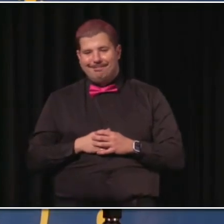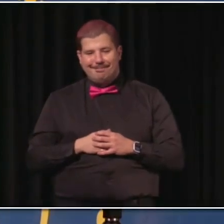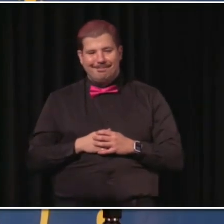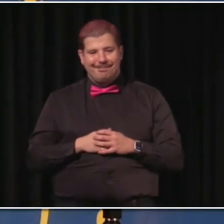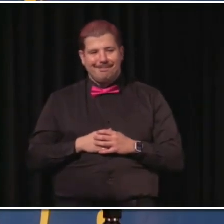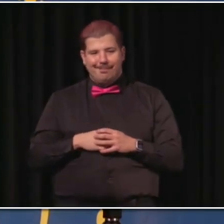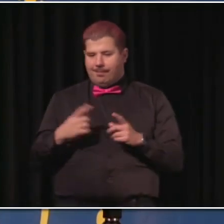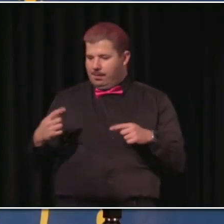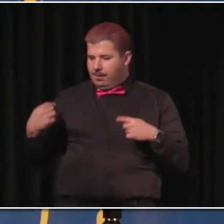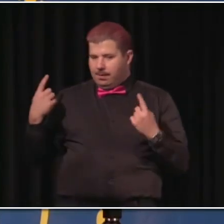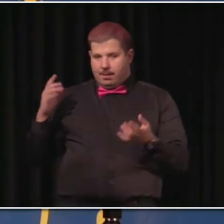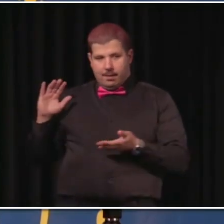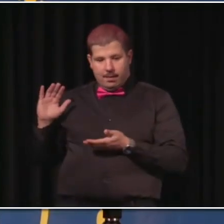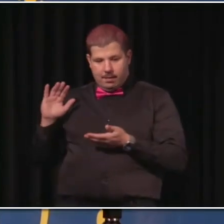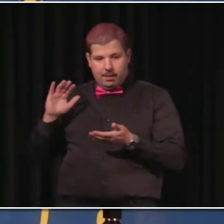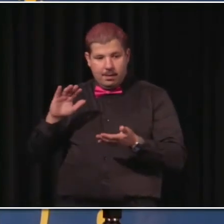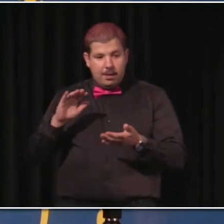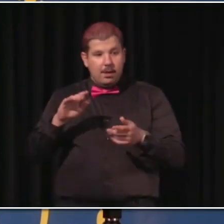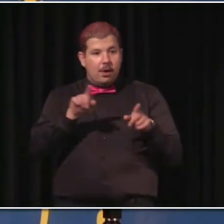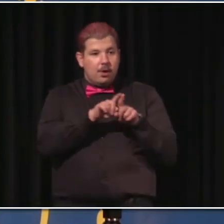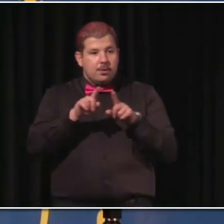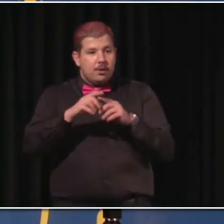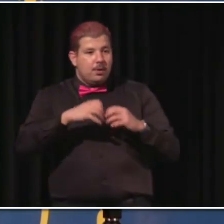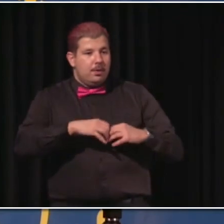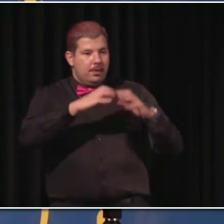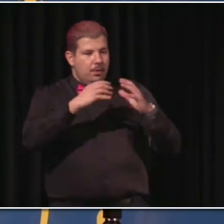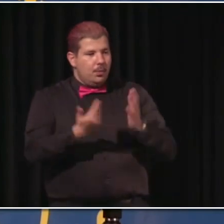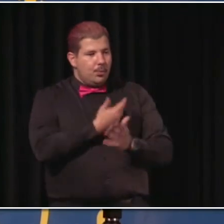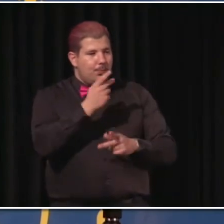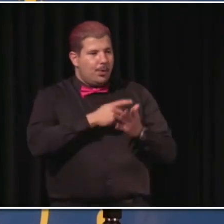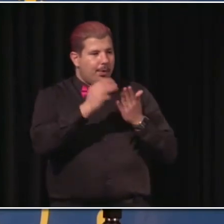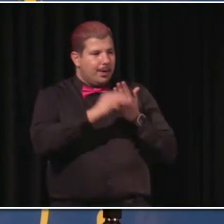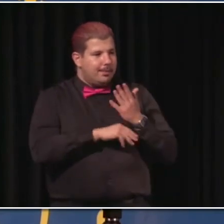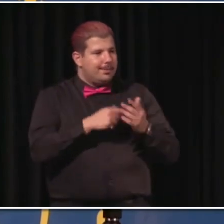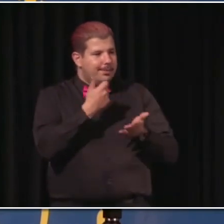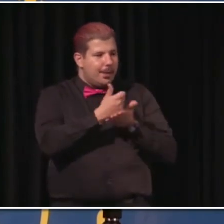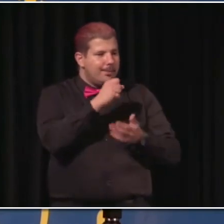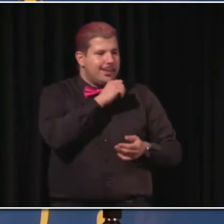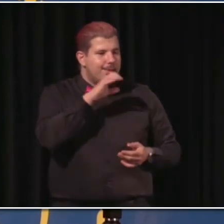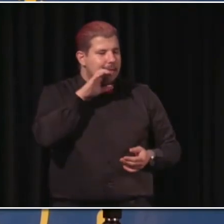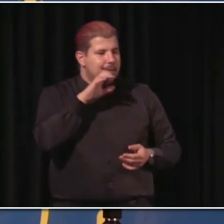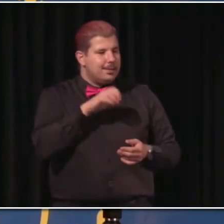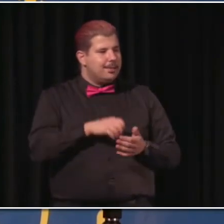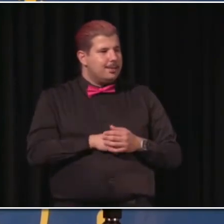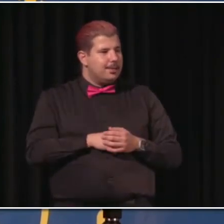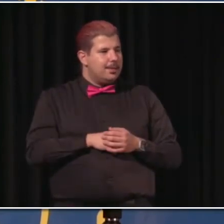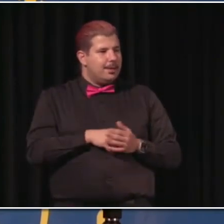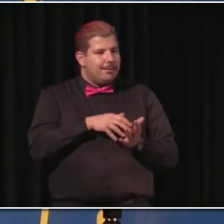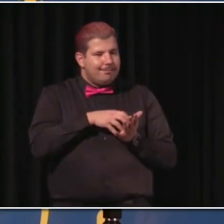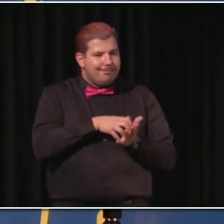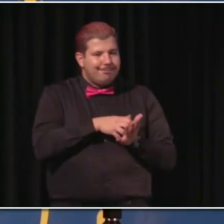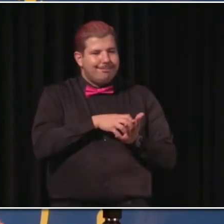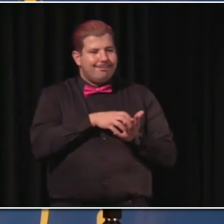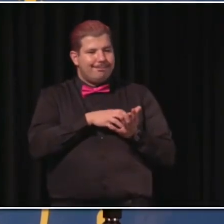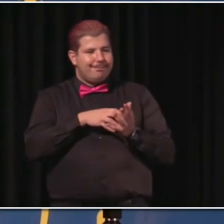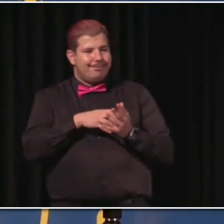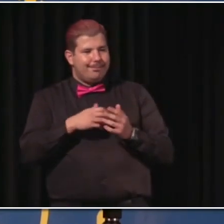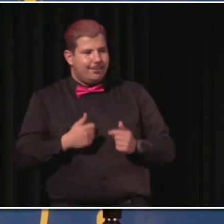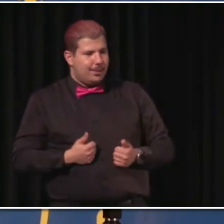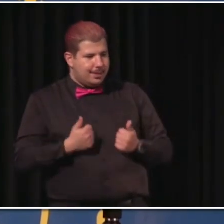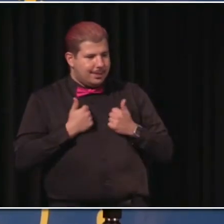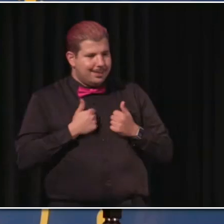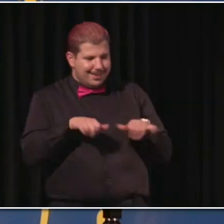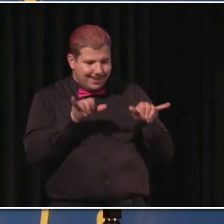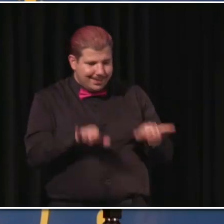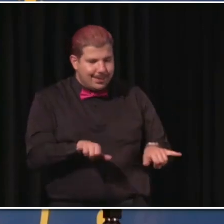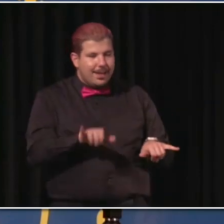All this while also launching new programs to help seniors and vulnerable residents stay in